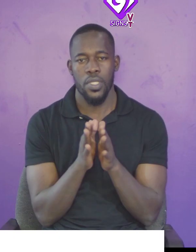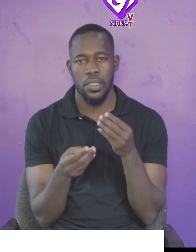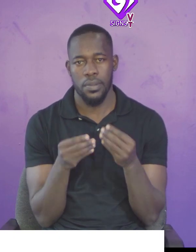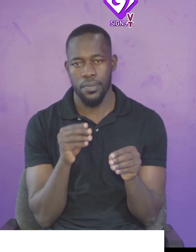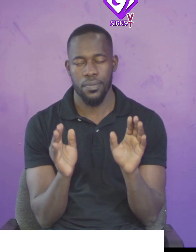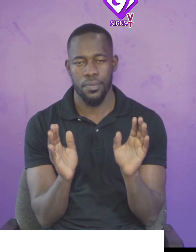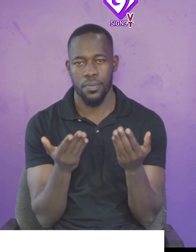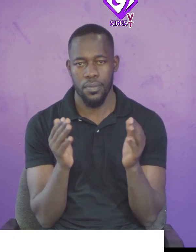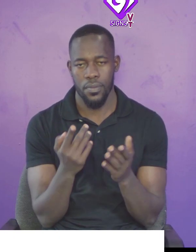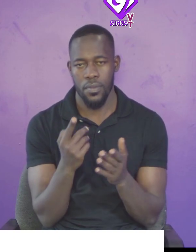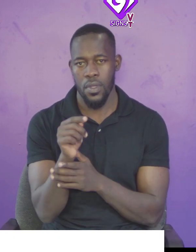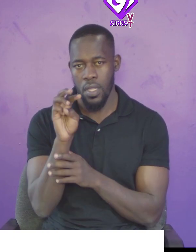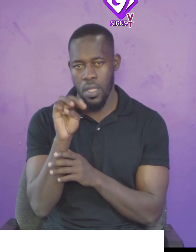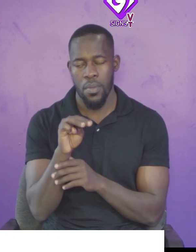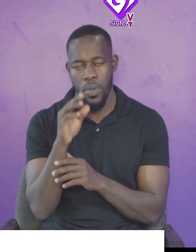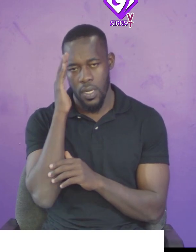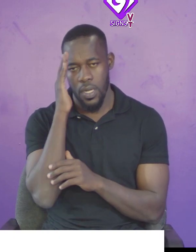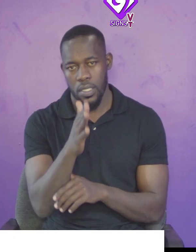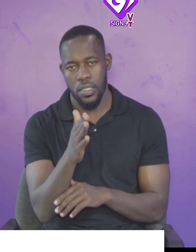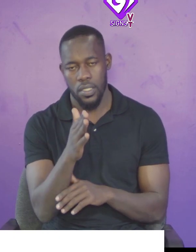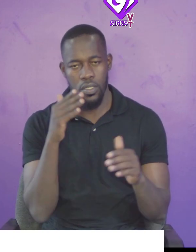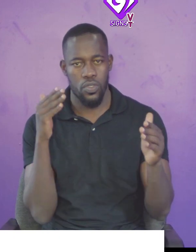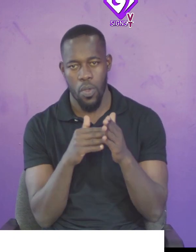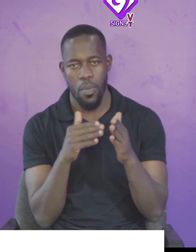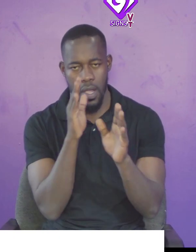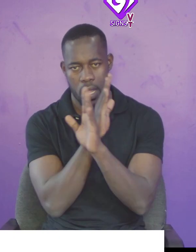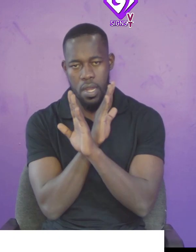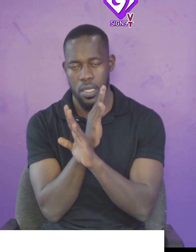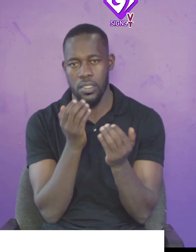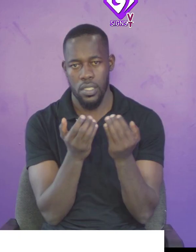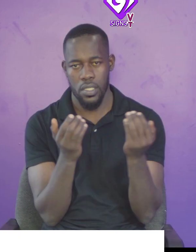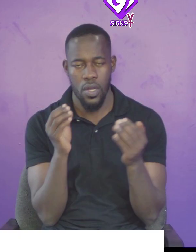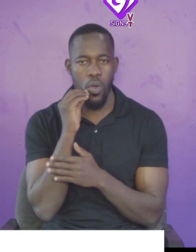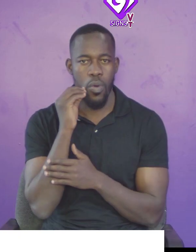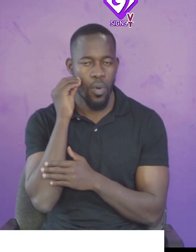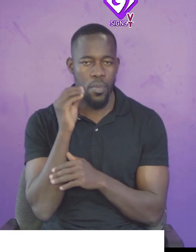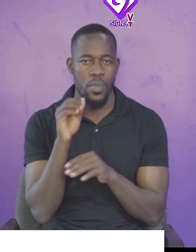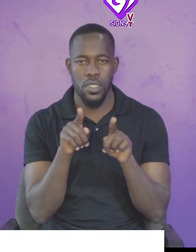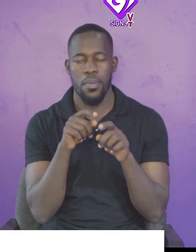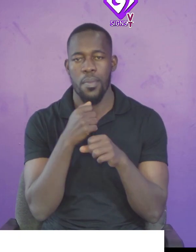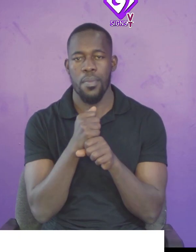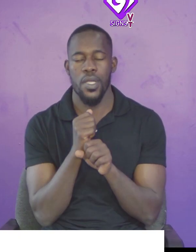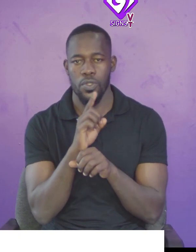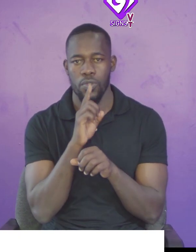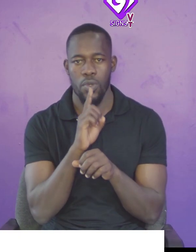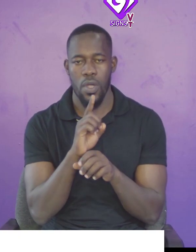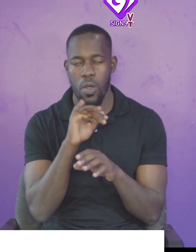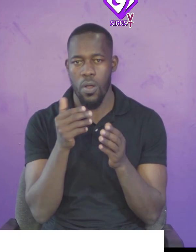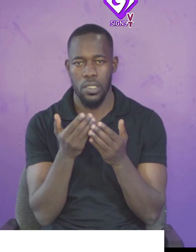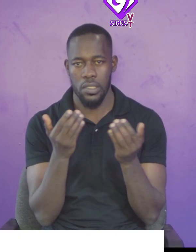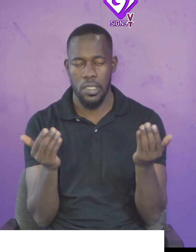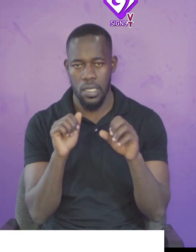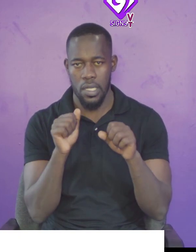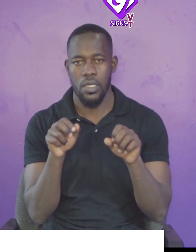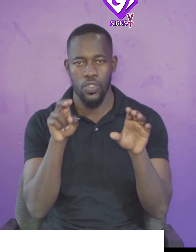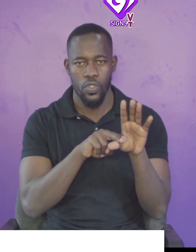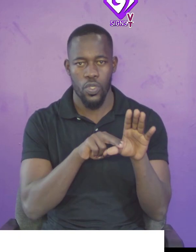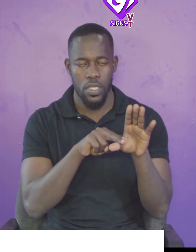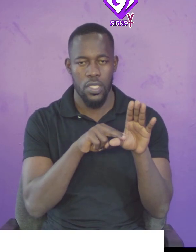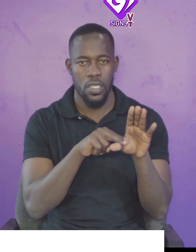them to immediately stop hiding them at home and ensure they are integrated into